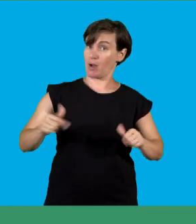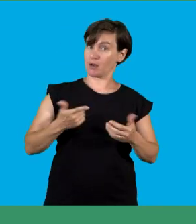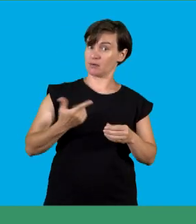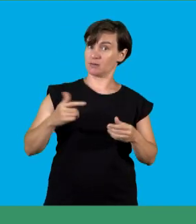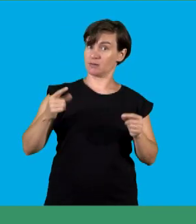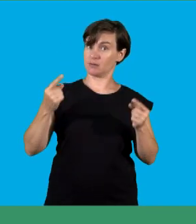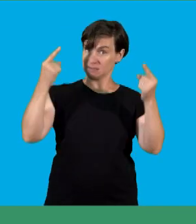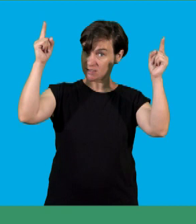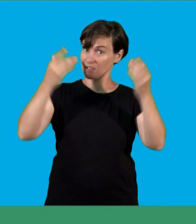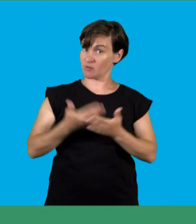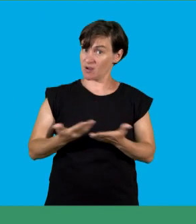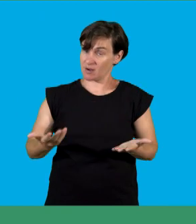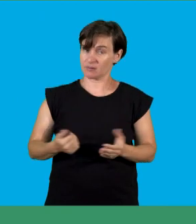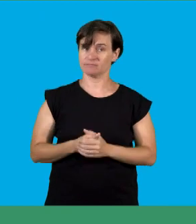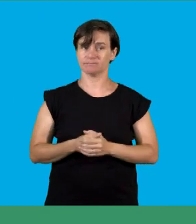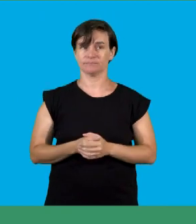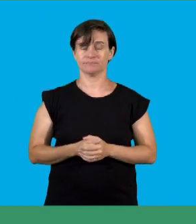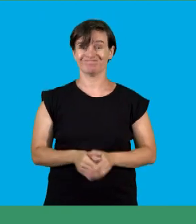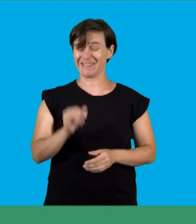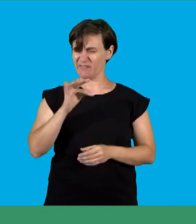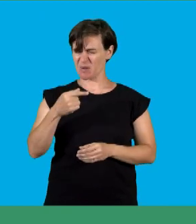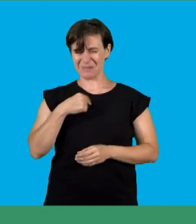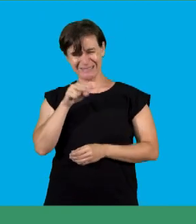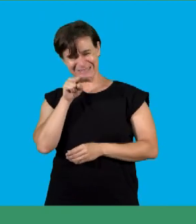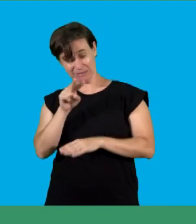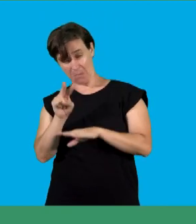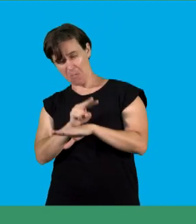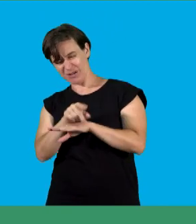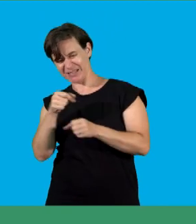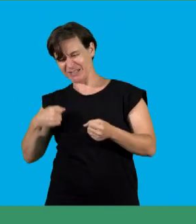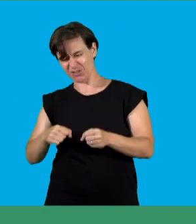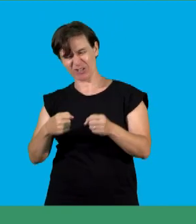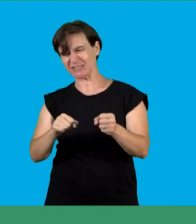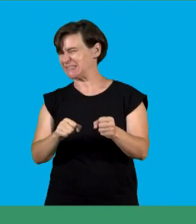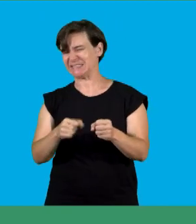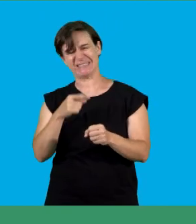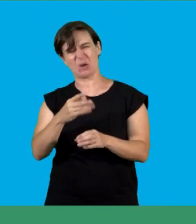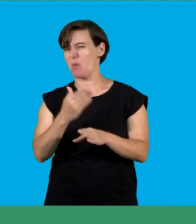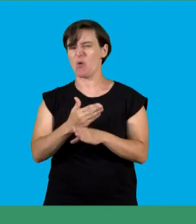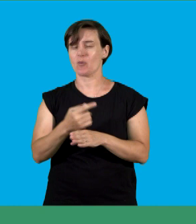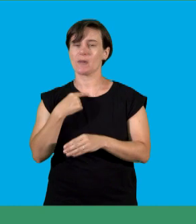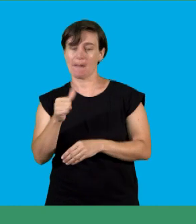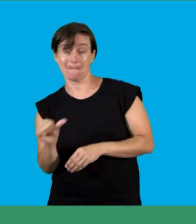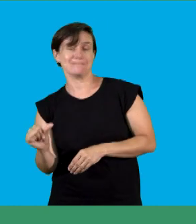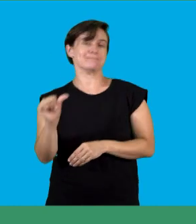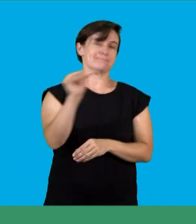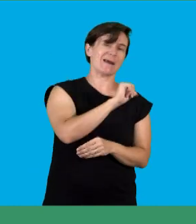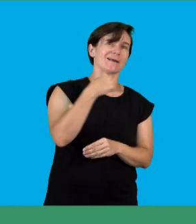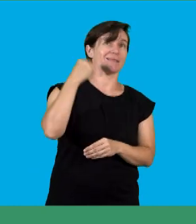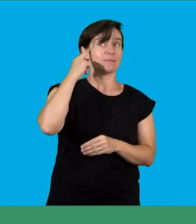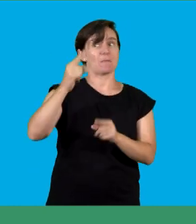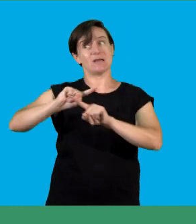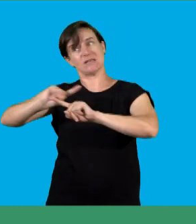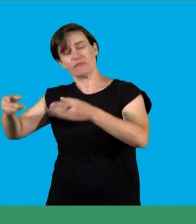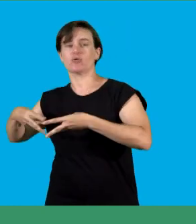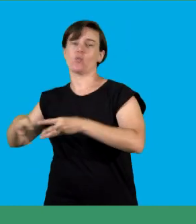defined in step one. If the strategy is not working, then you return to step three and come up with an